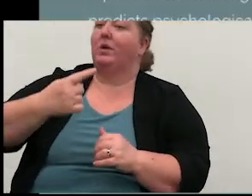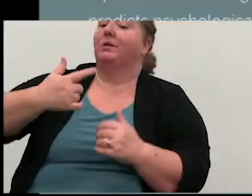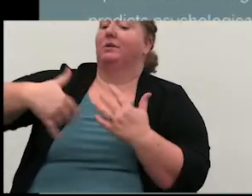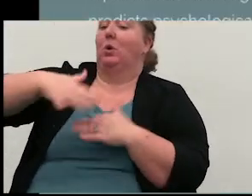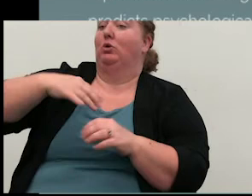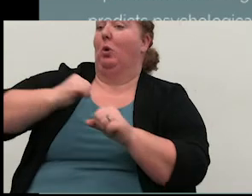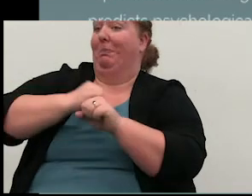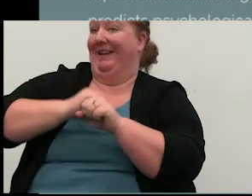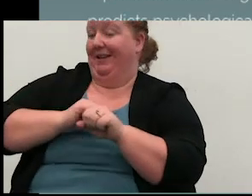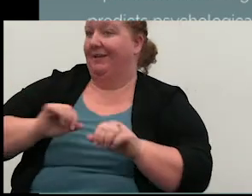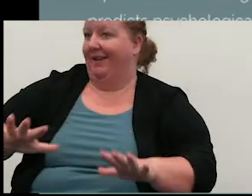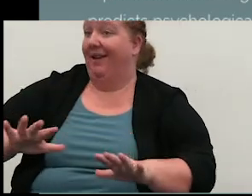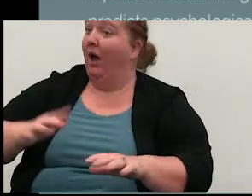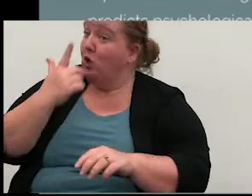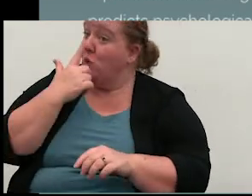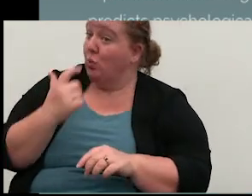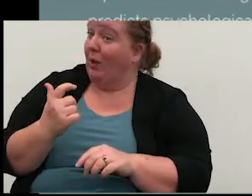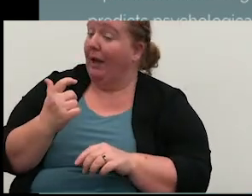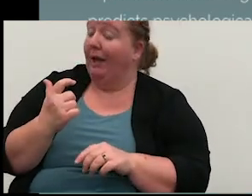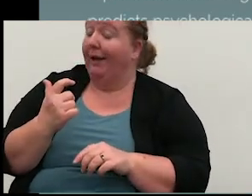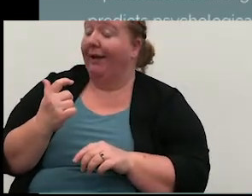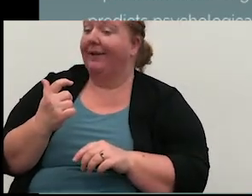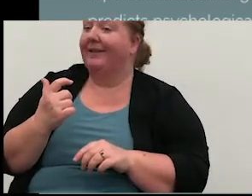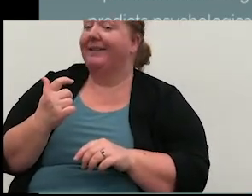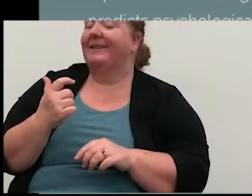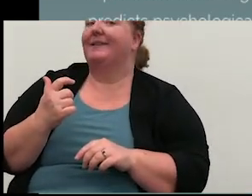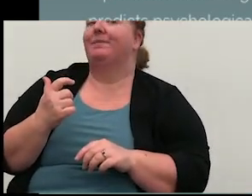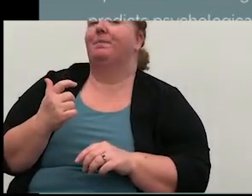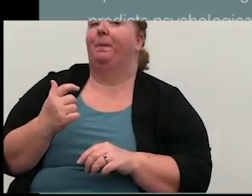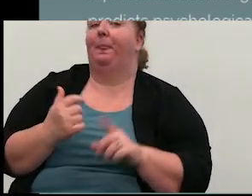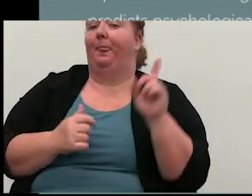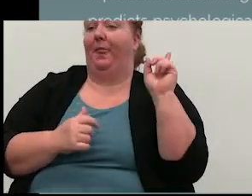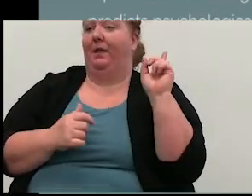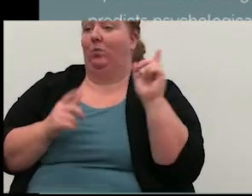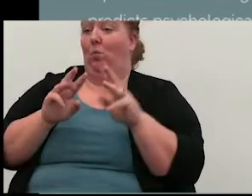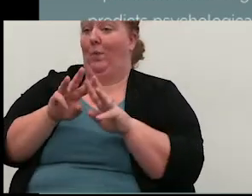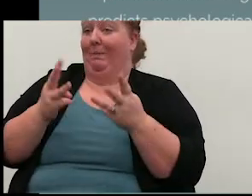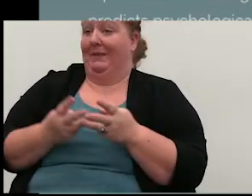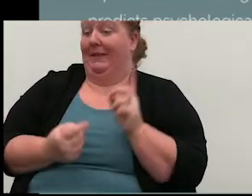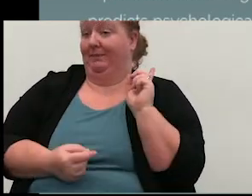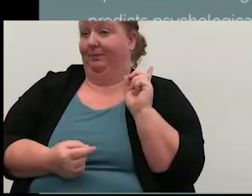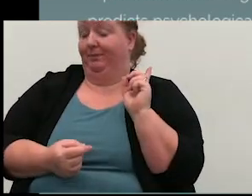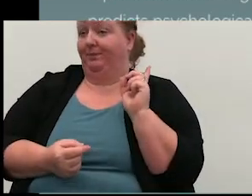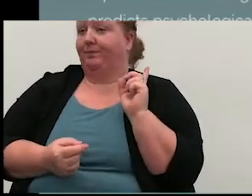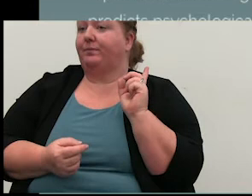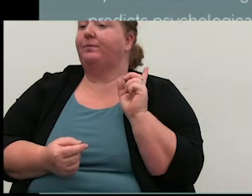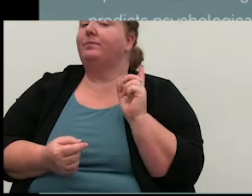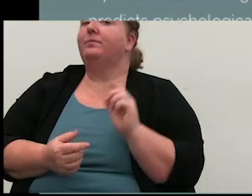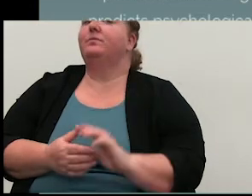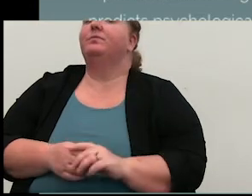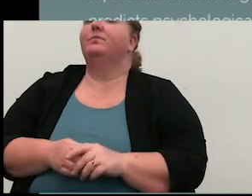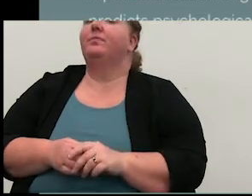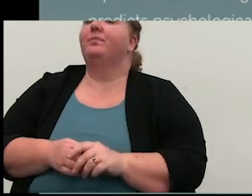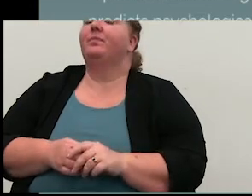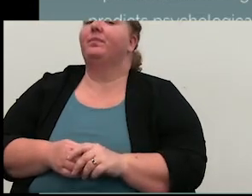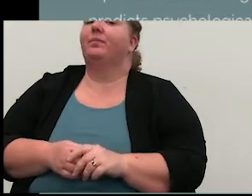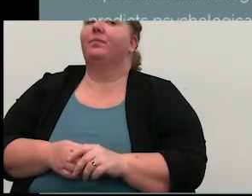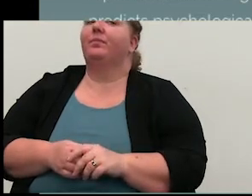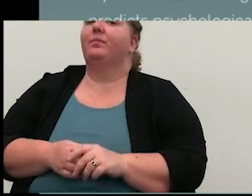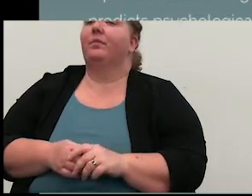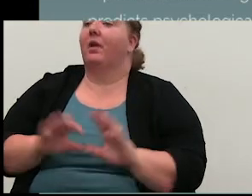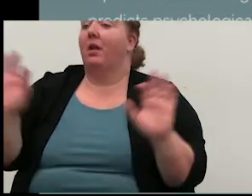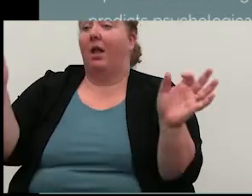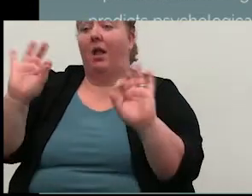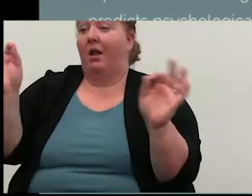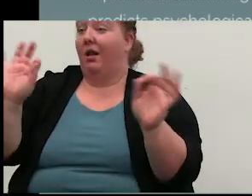feeds, you can go to University of Cambridge Psychometric Centre website, who, by the way, are not anything